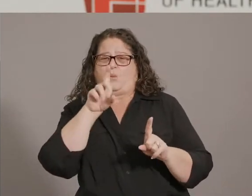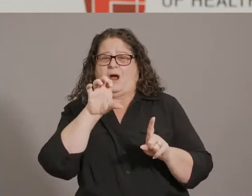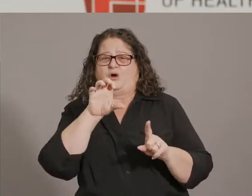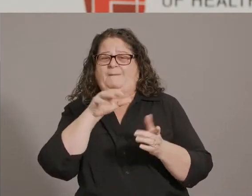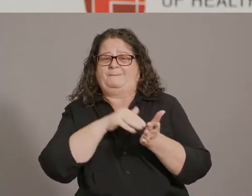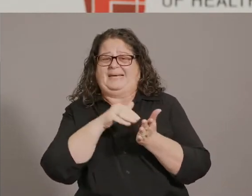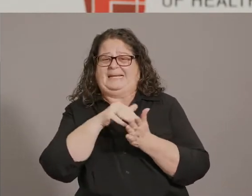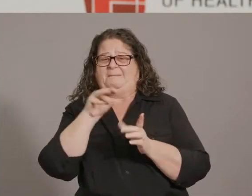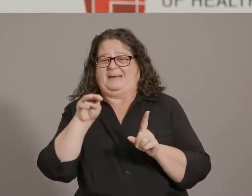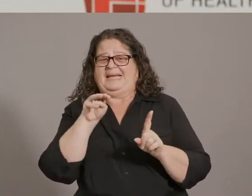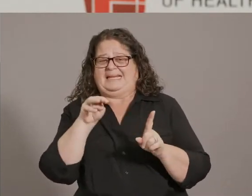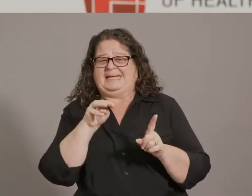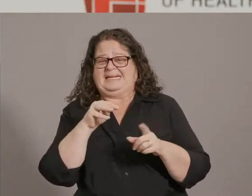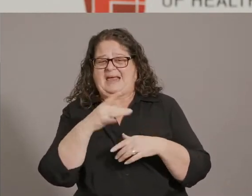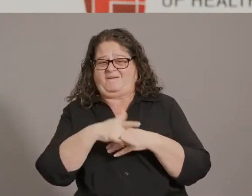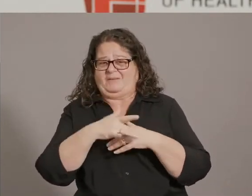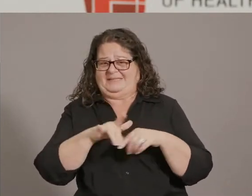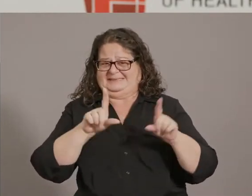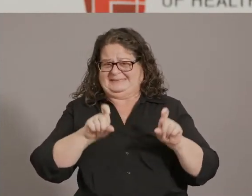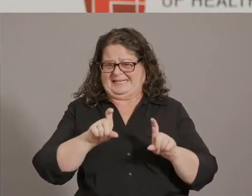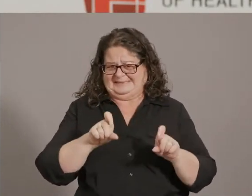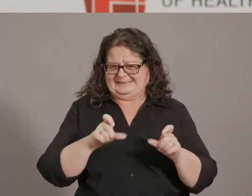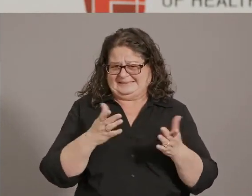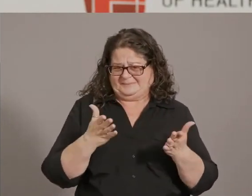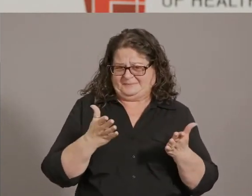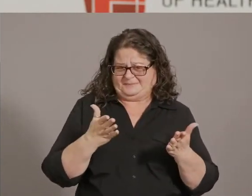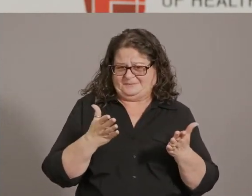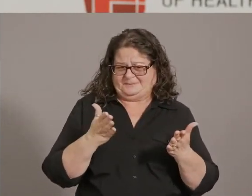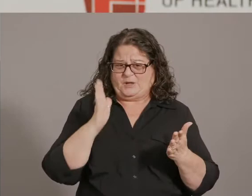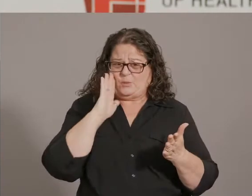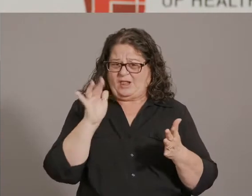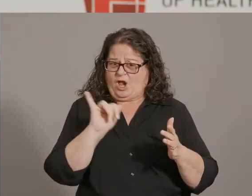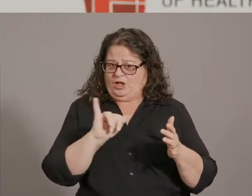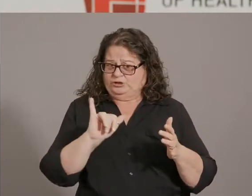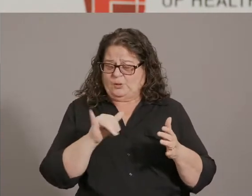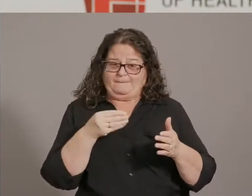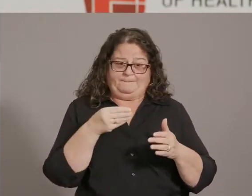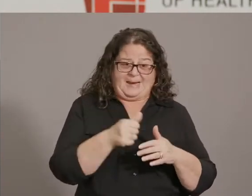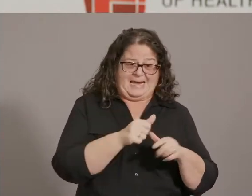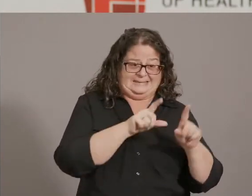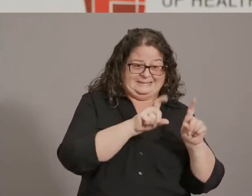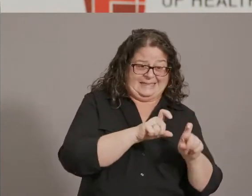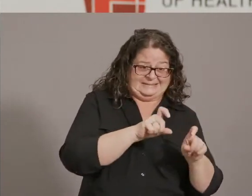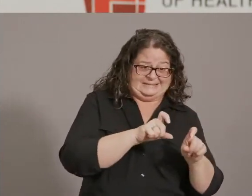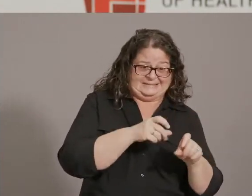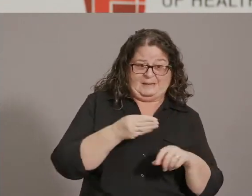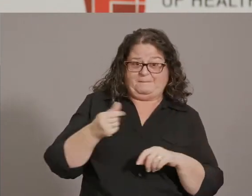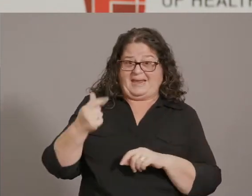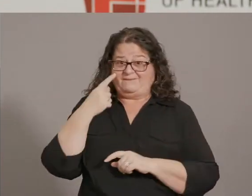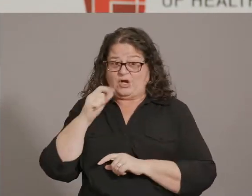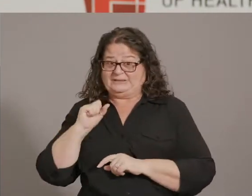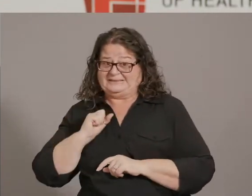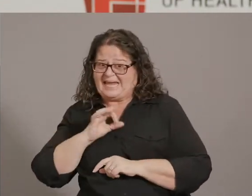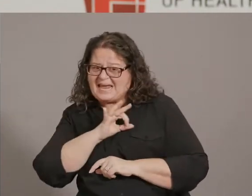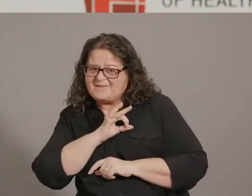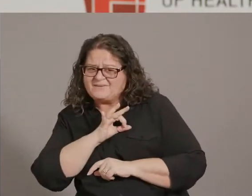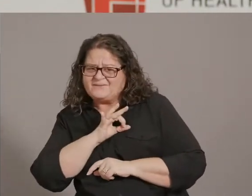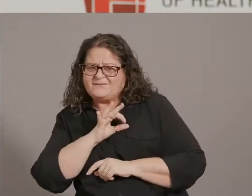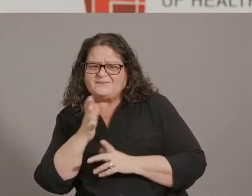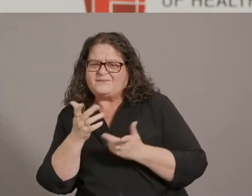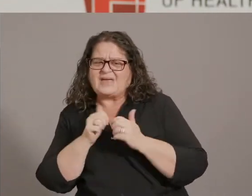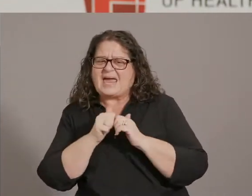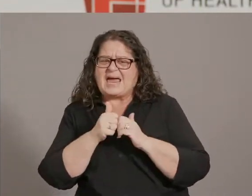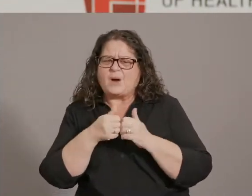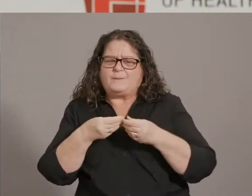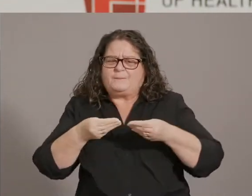if it's going to pay for tests, will it pay for staffing, or how's it supposed to be spent?